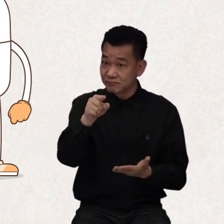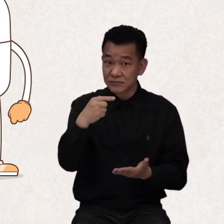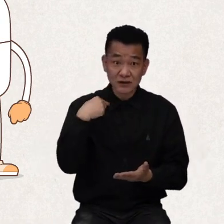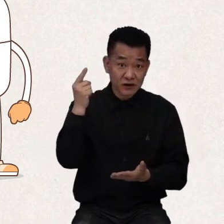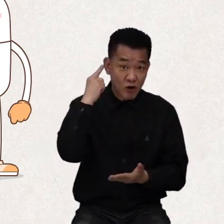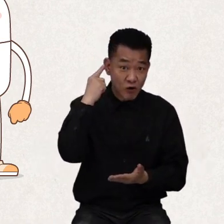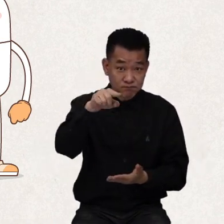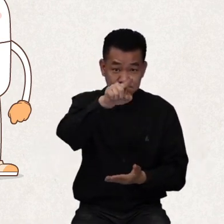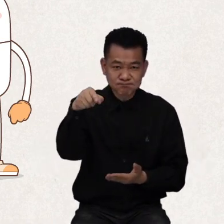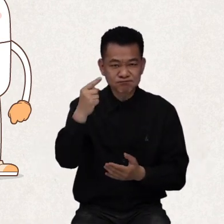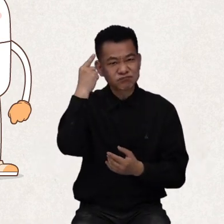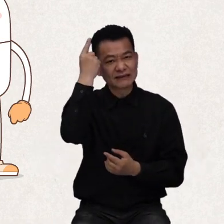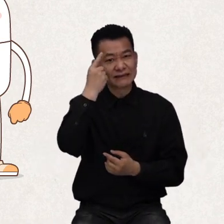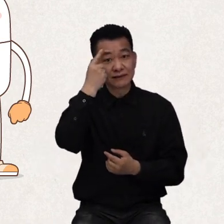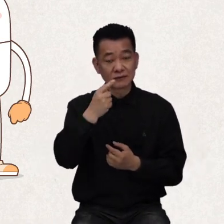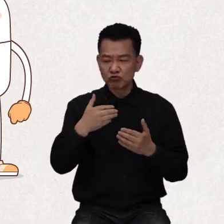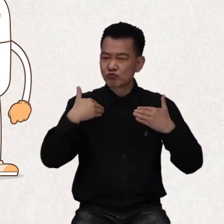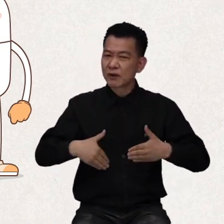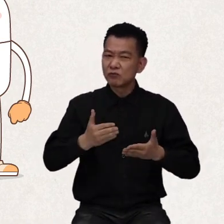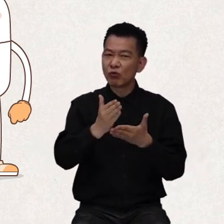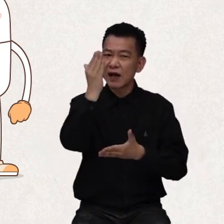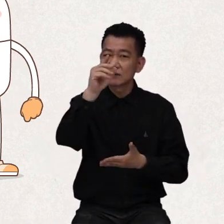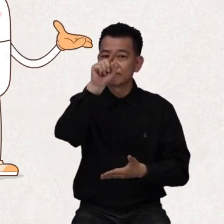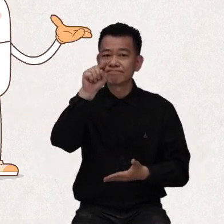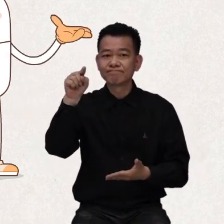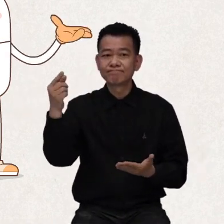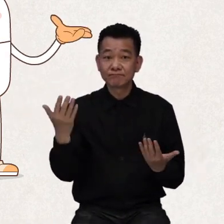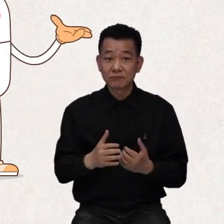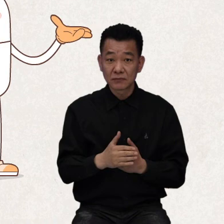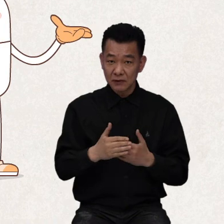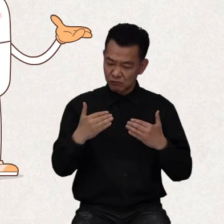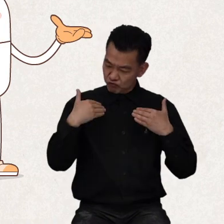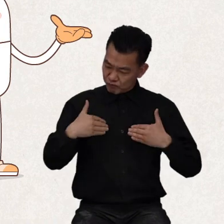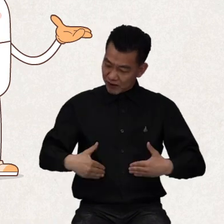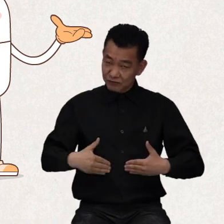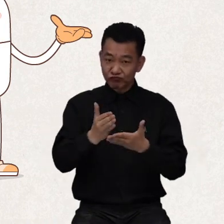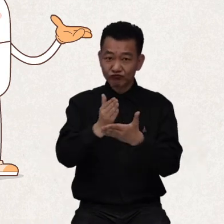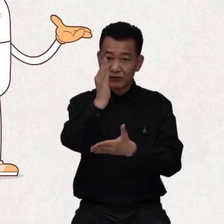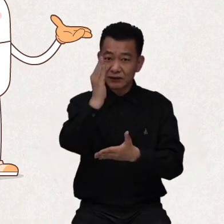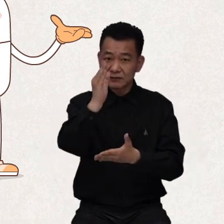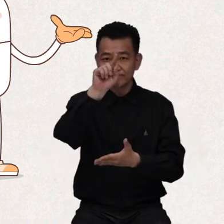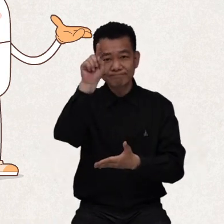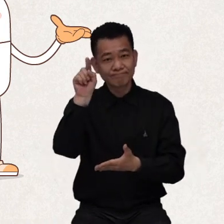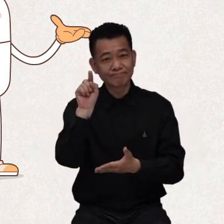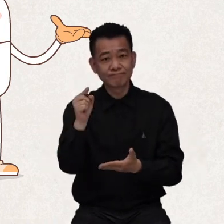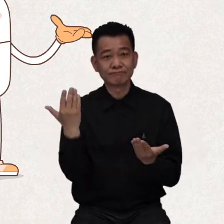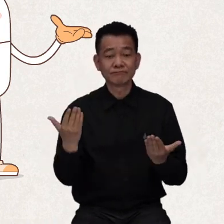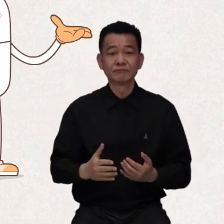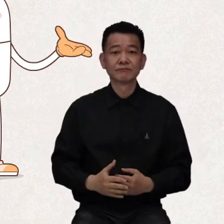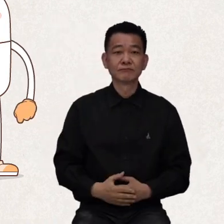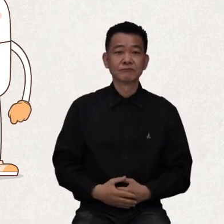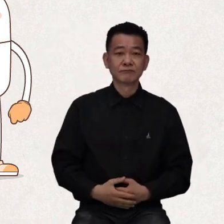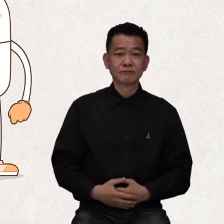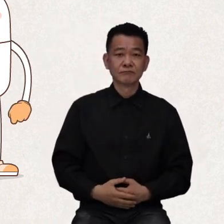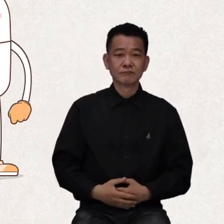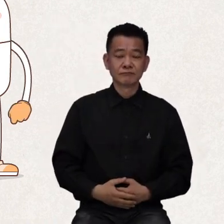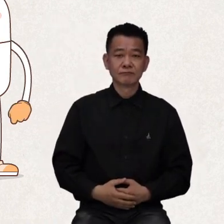are. Human rights. Is it the rights that belong to a human